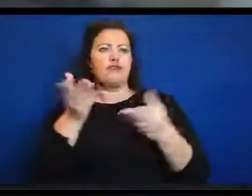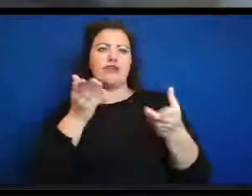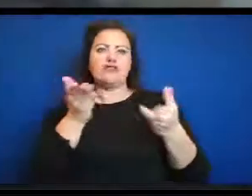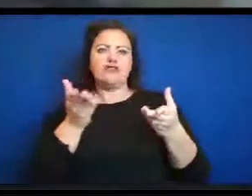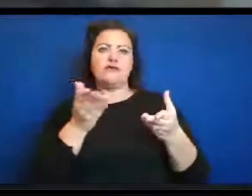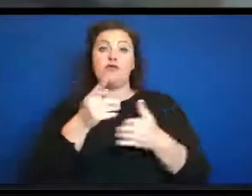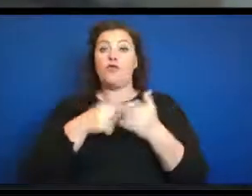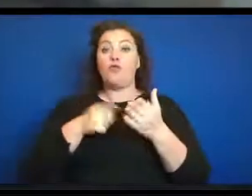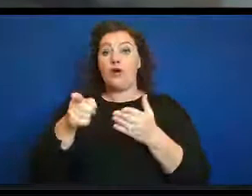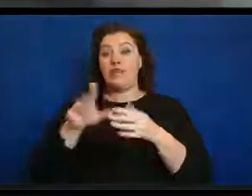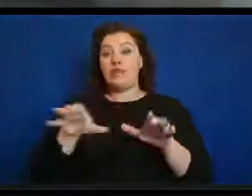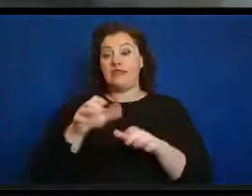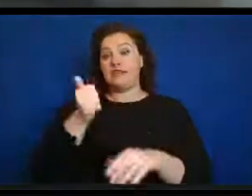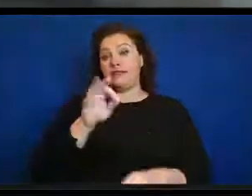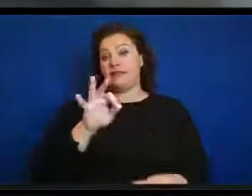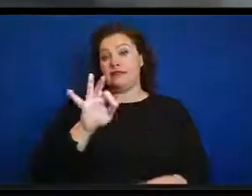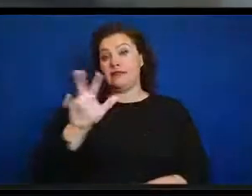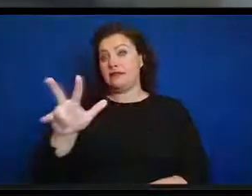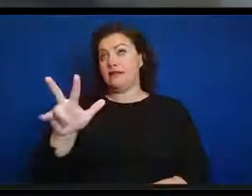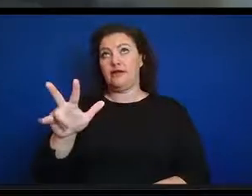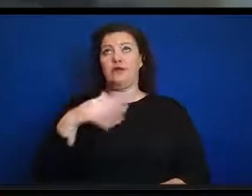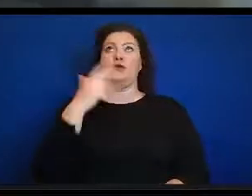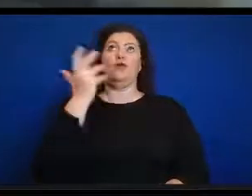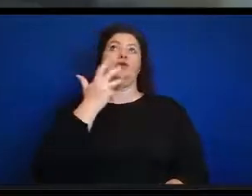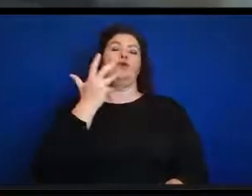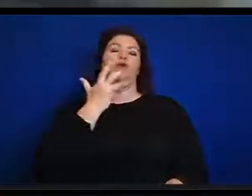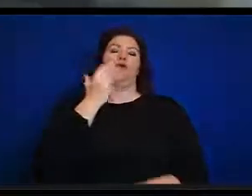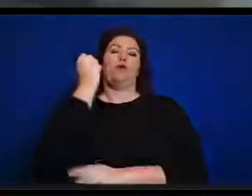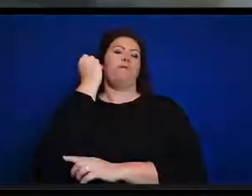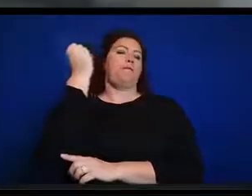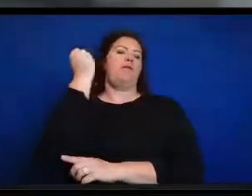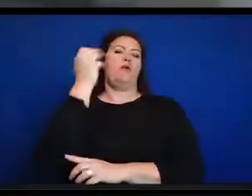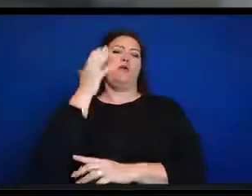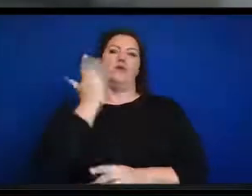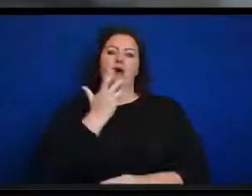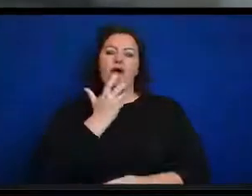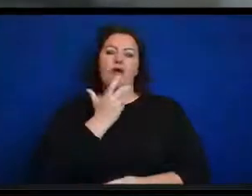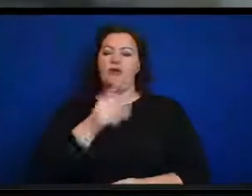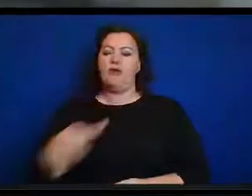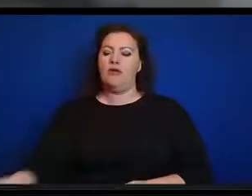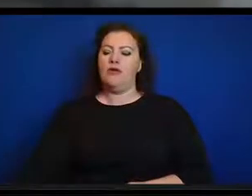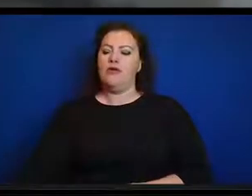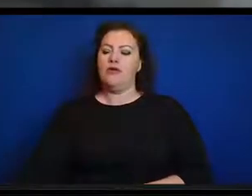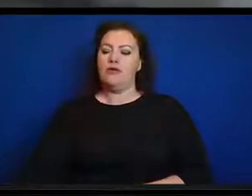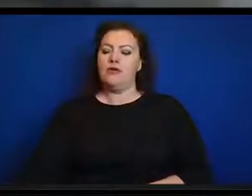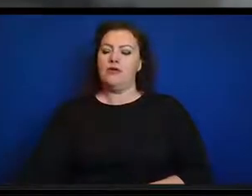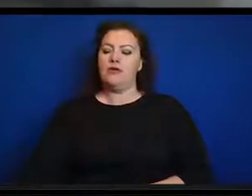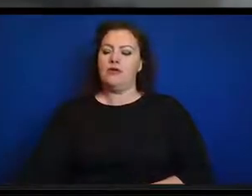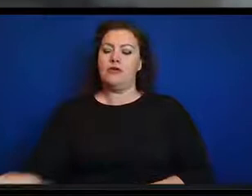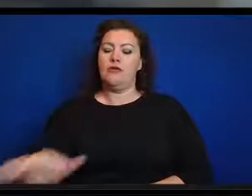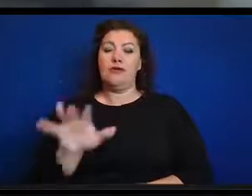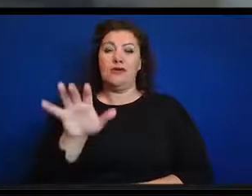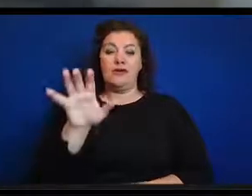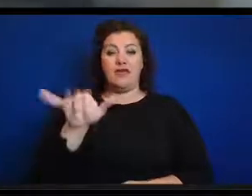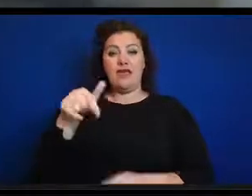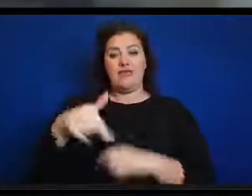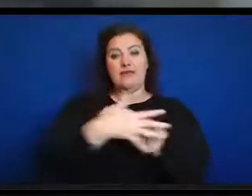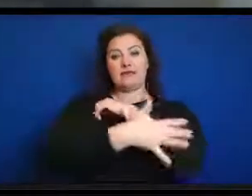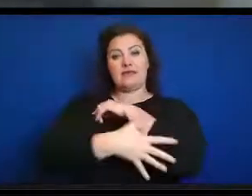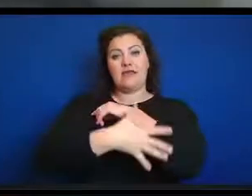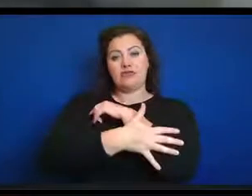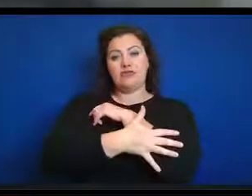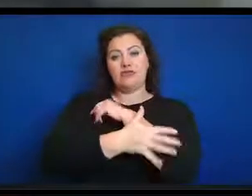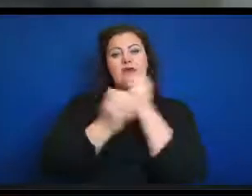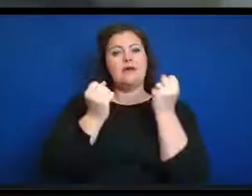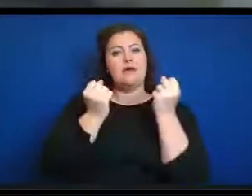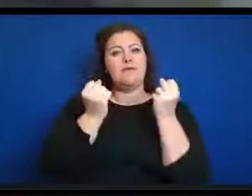did in 1993 was unparalleled. There was in this country, many people